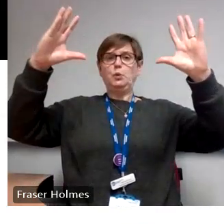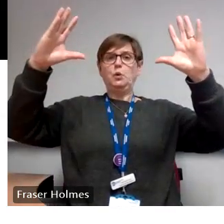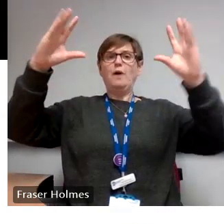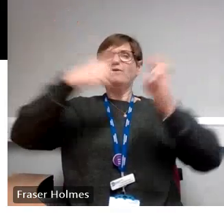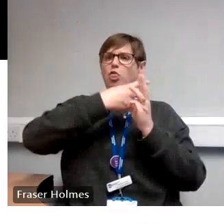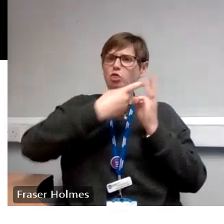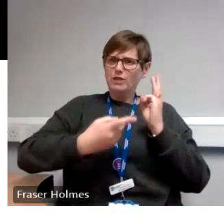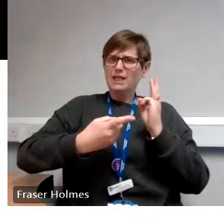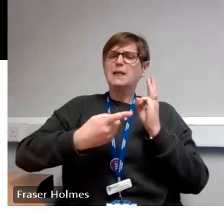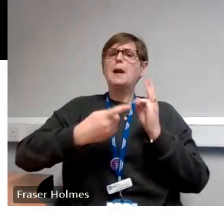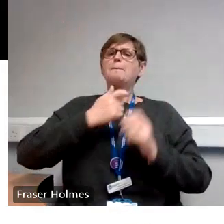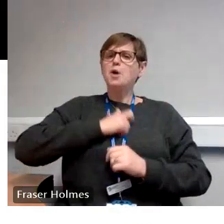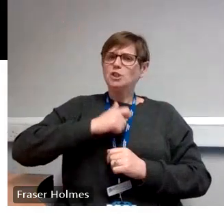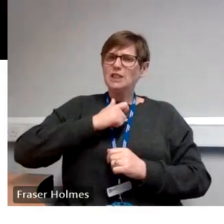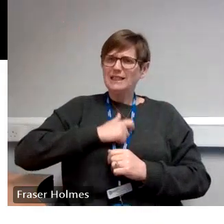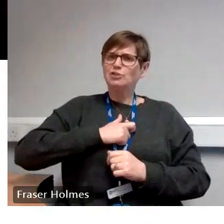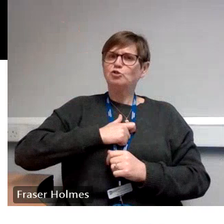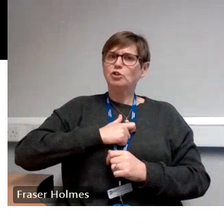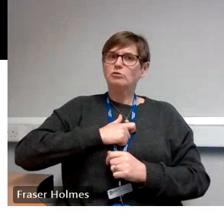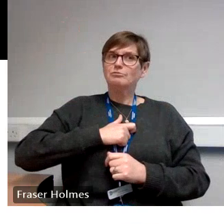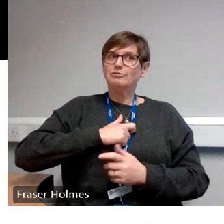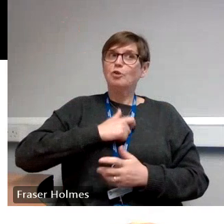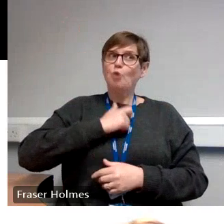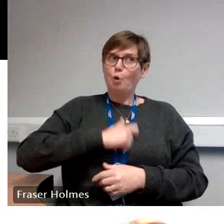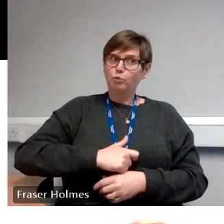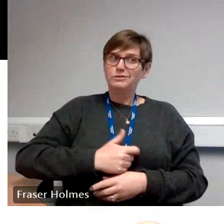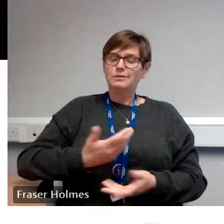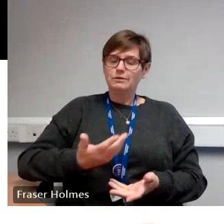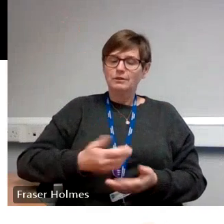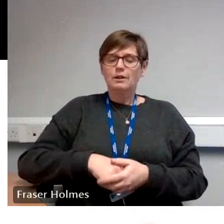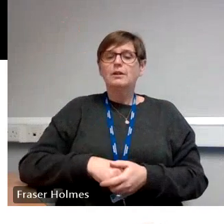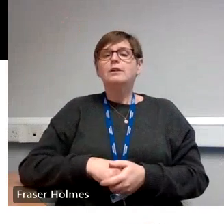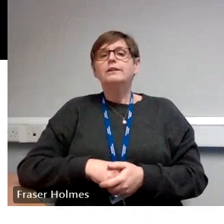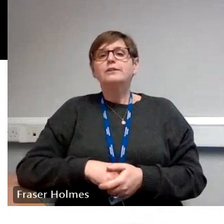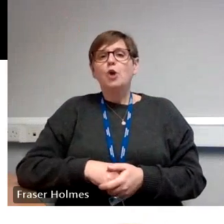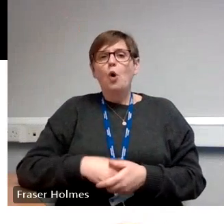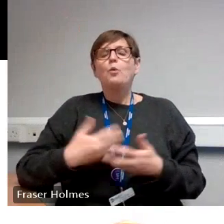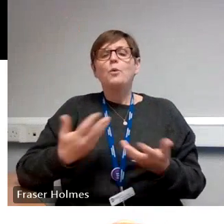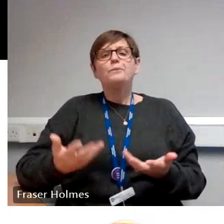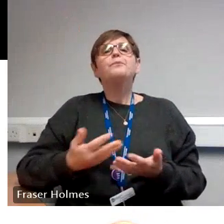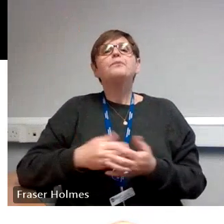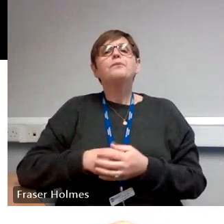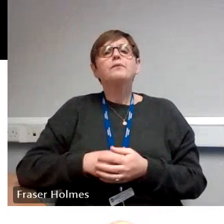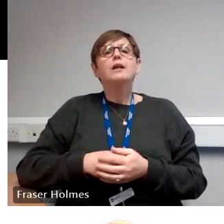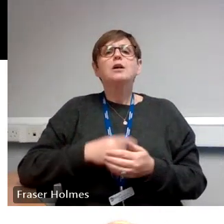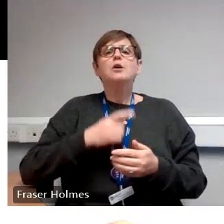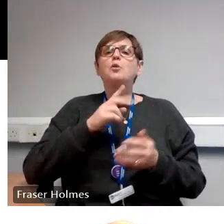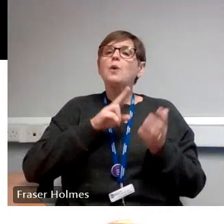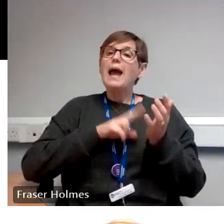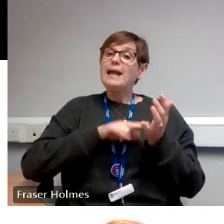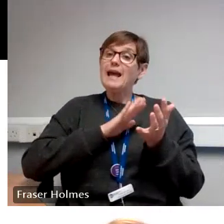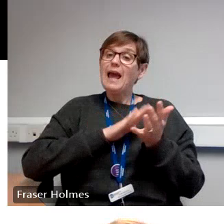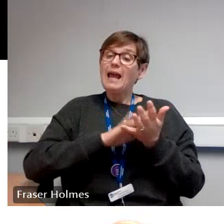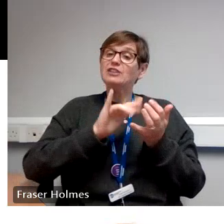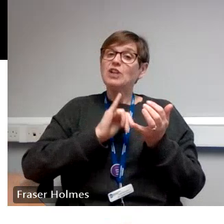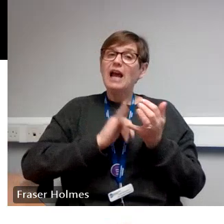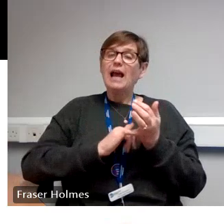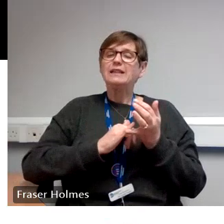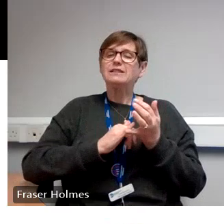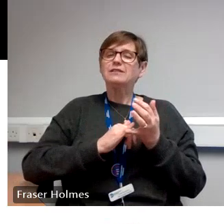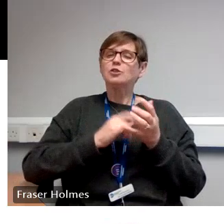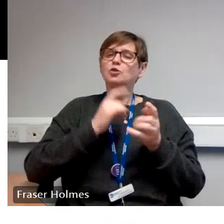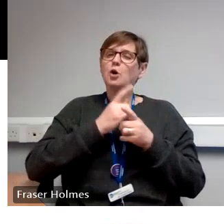which Faye is going to tell you a little bit more about. Yes, that's right. So when the NHS were looking at the personalised care